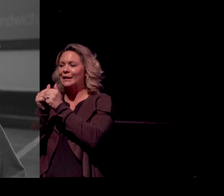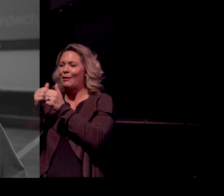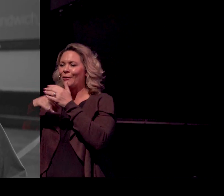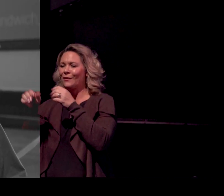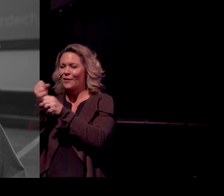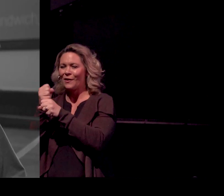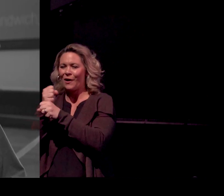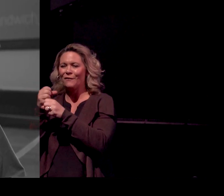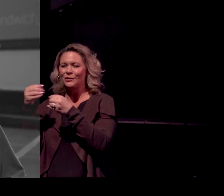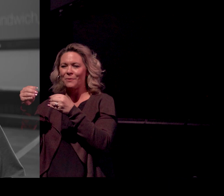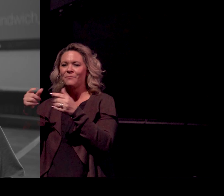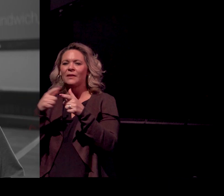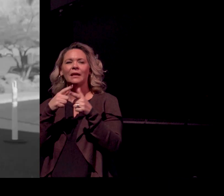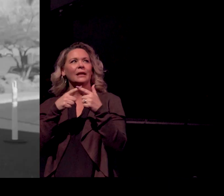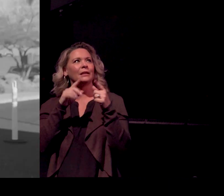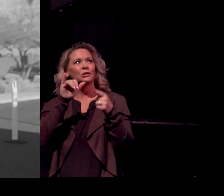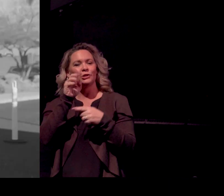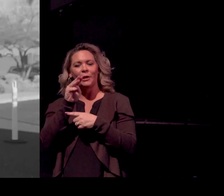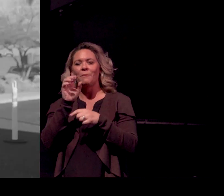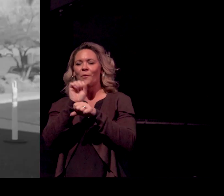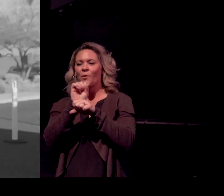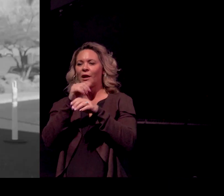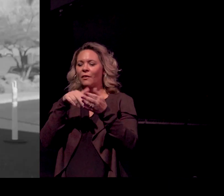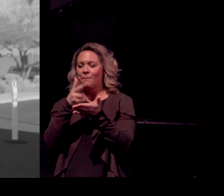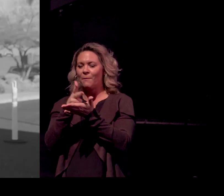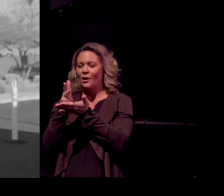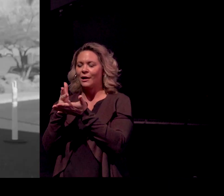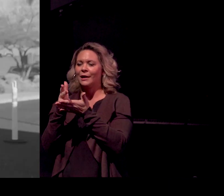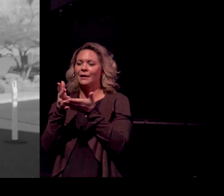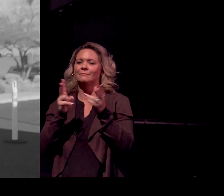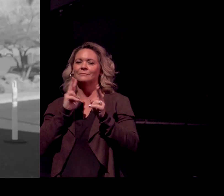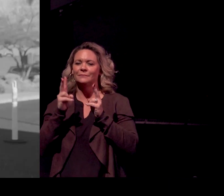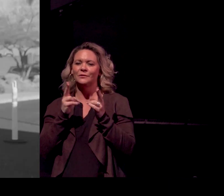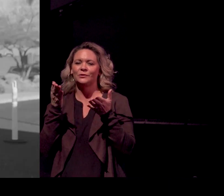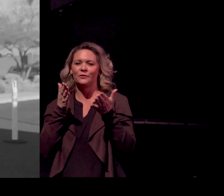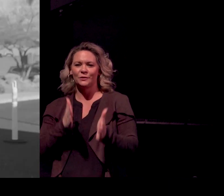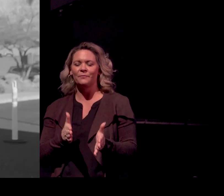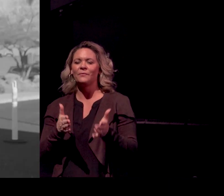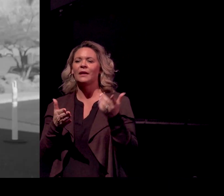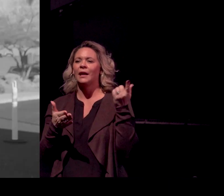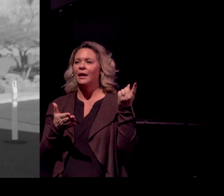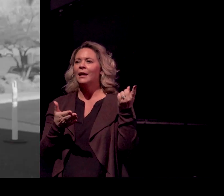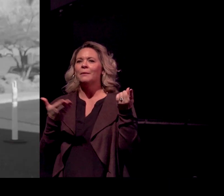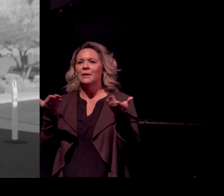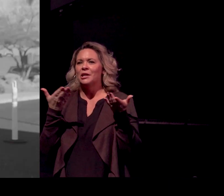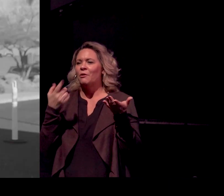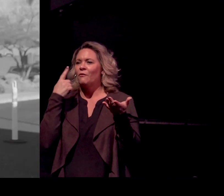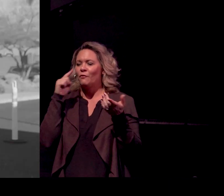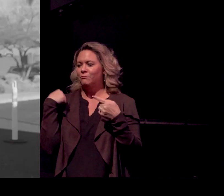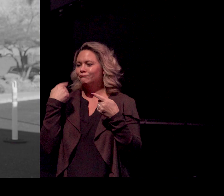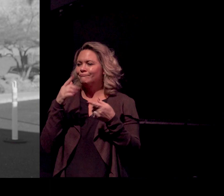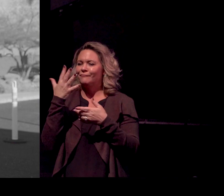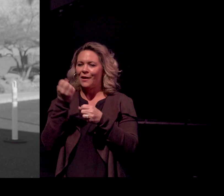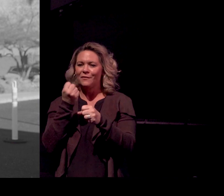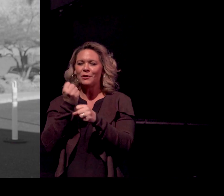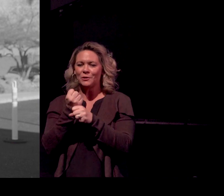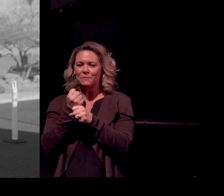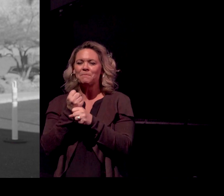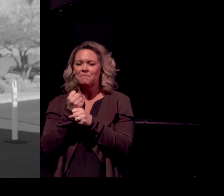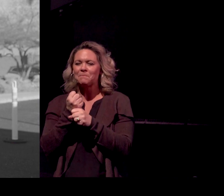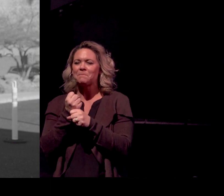his wife. We serve together in the coffee shop. My name is Jim. I work in parking guest services. I've been here